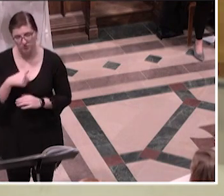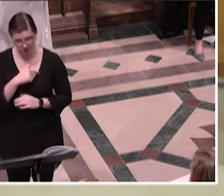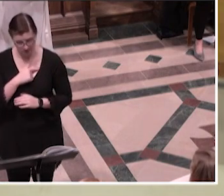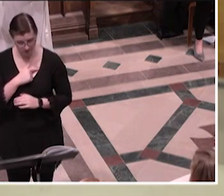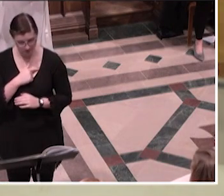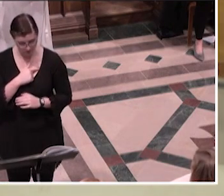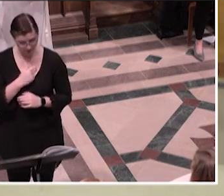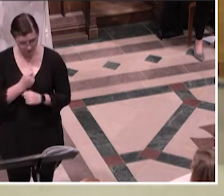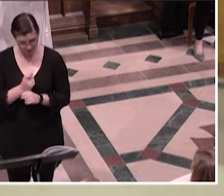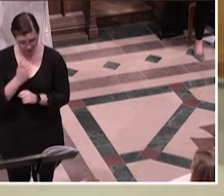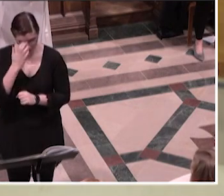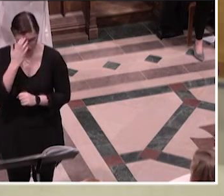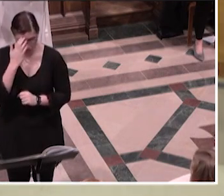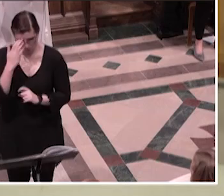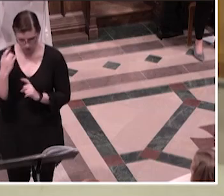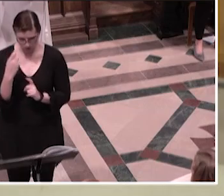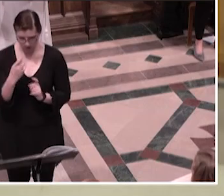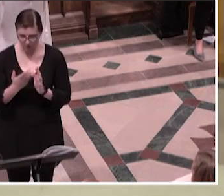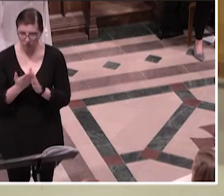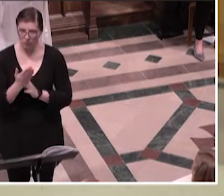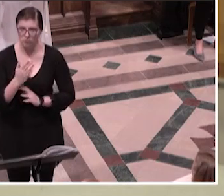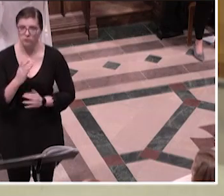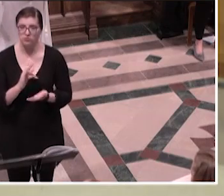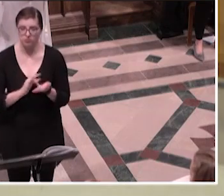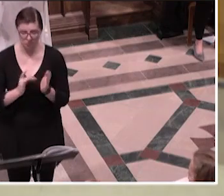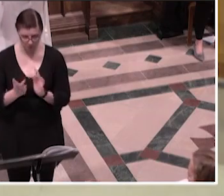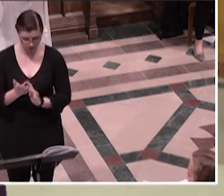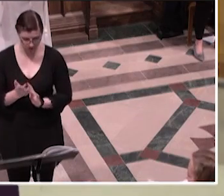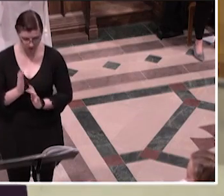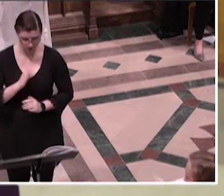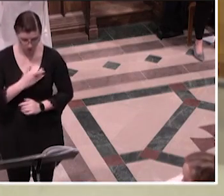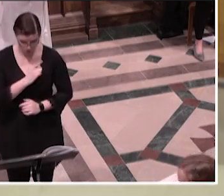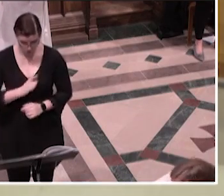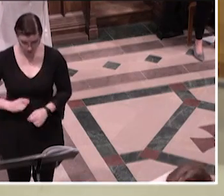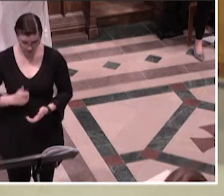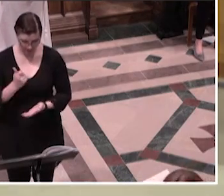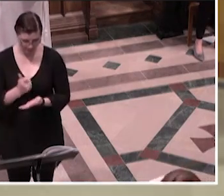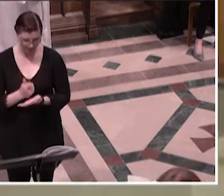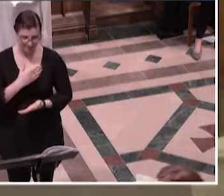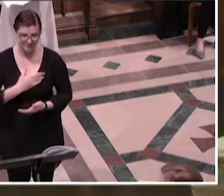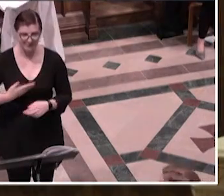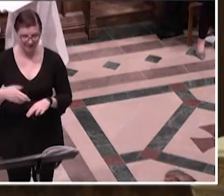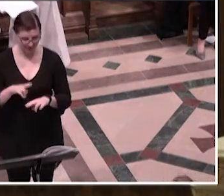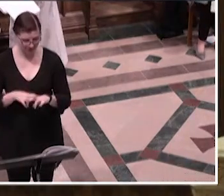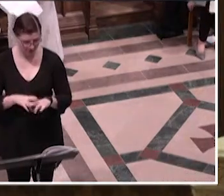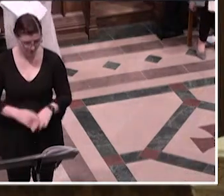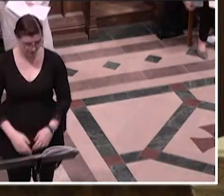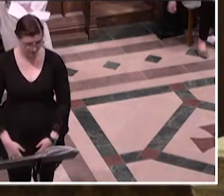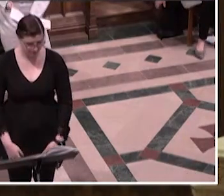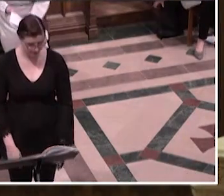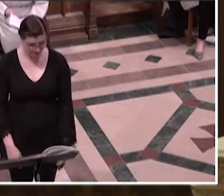in Jesus Christ, our Lord. Amen. Please be seated.